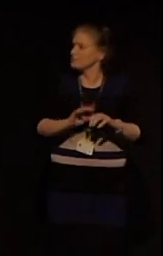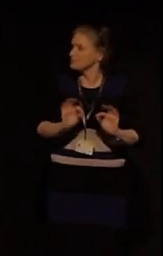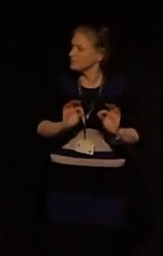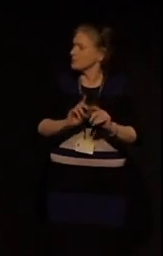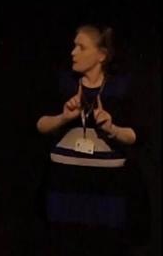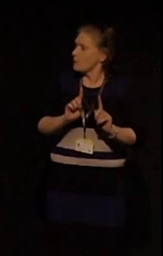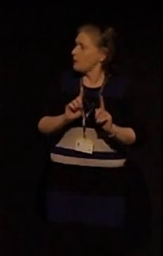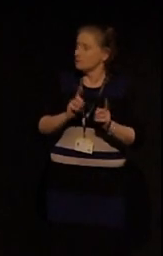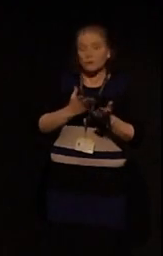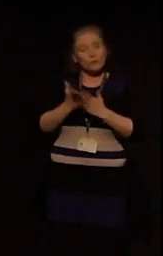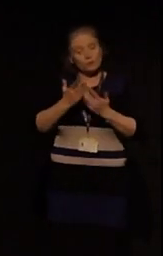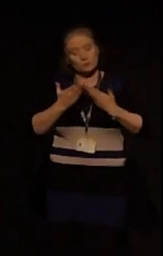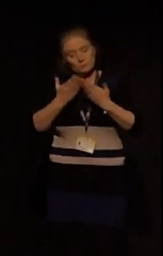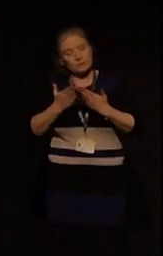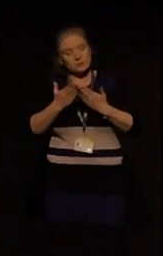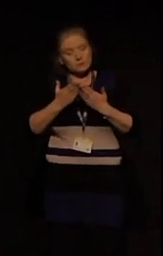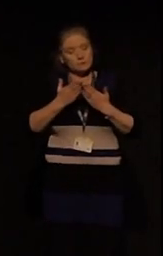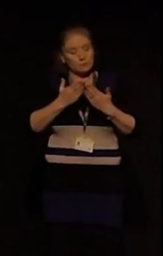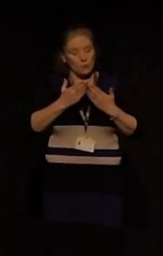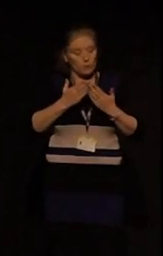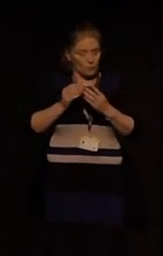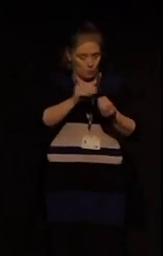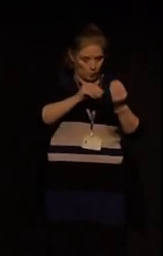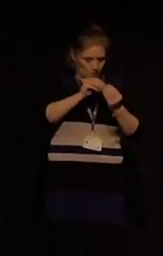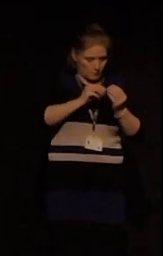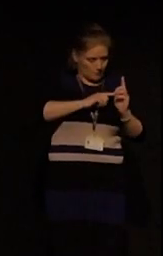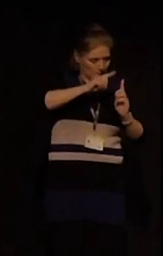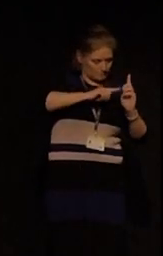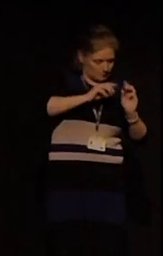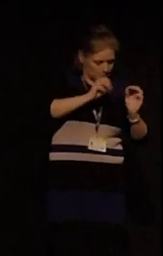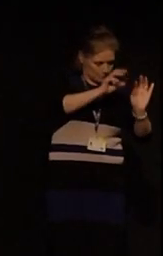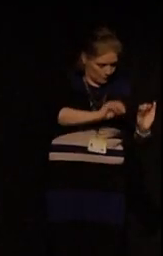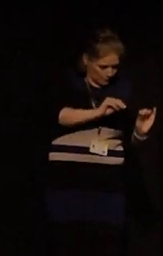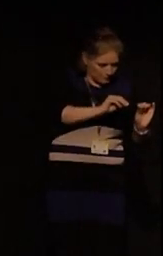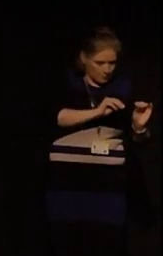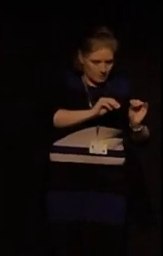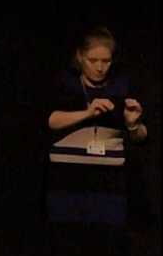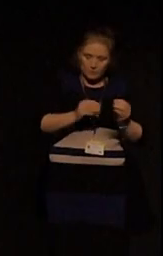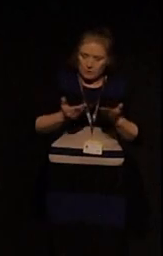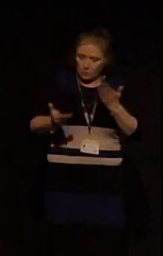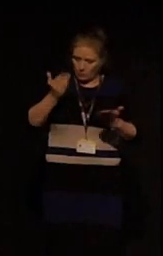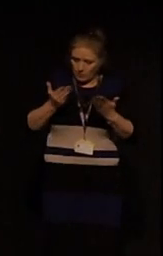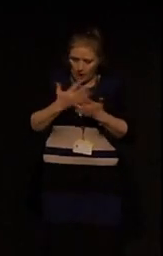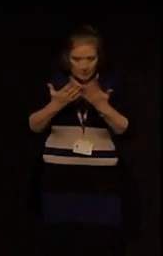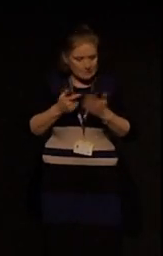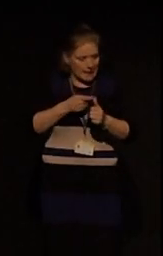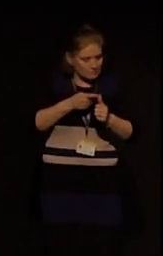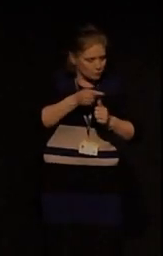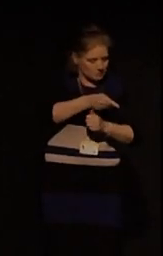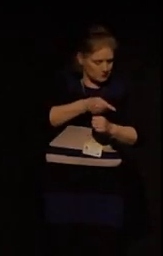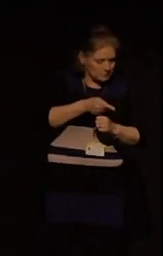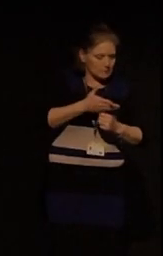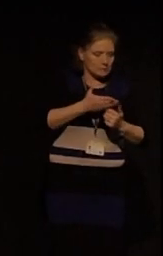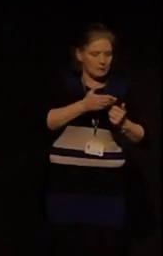is we got these measurements before we gave the animals salicylate or aspirin, and then we gave them a big dose of aspirin and got